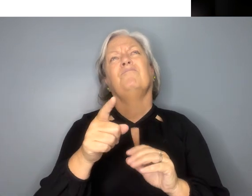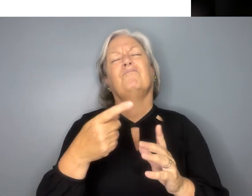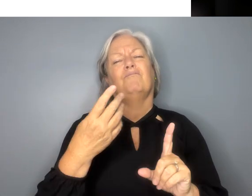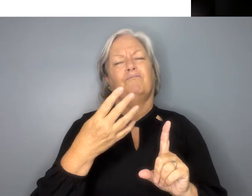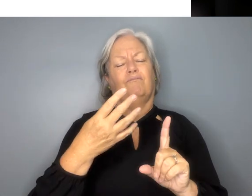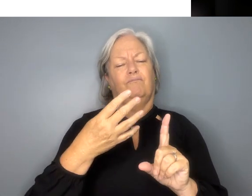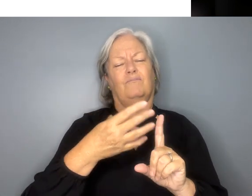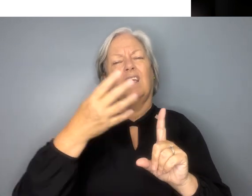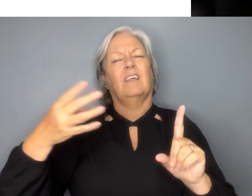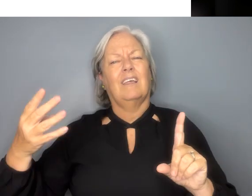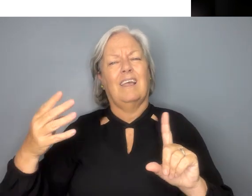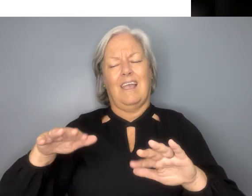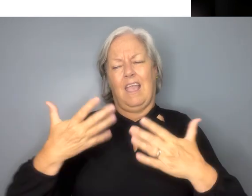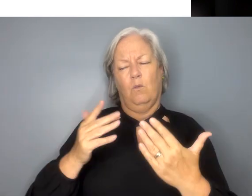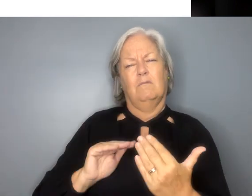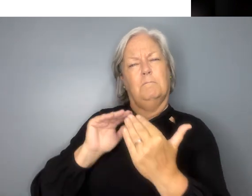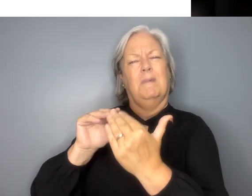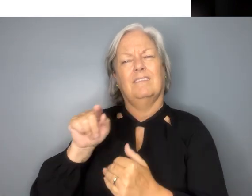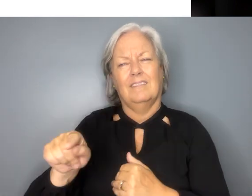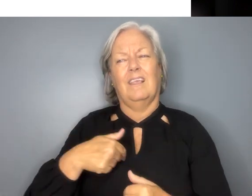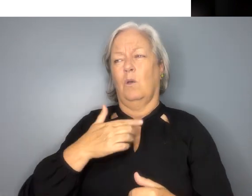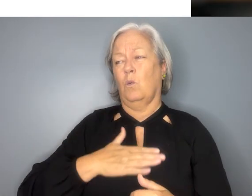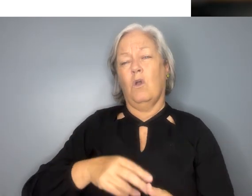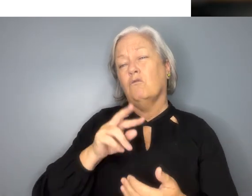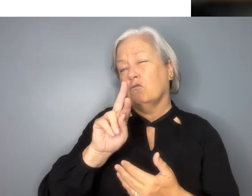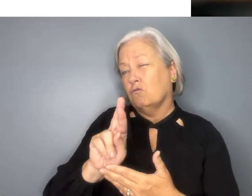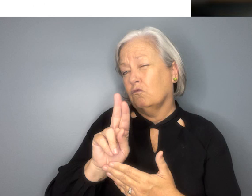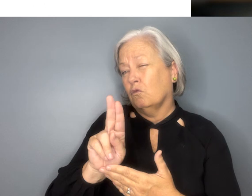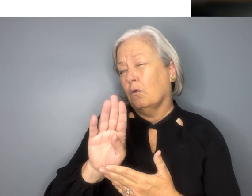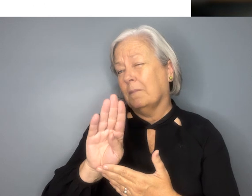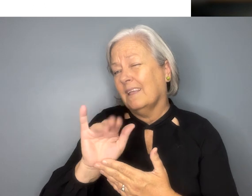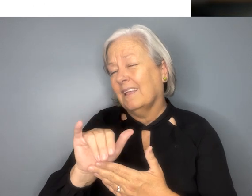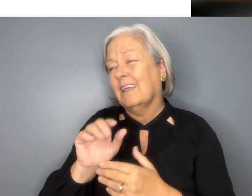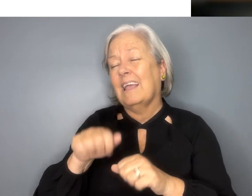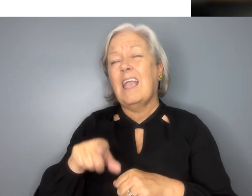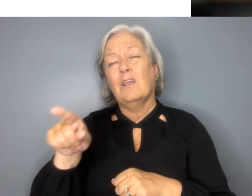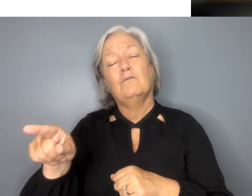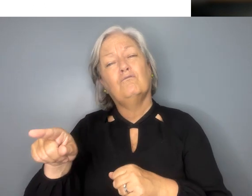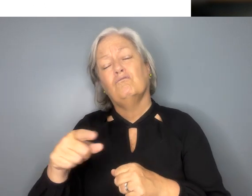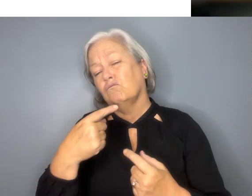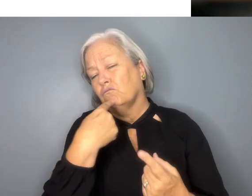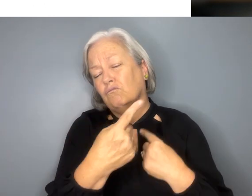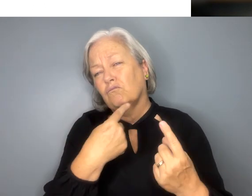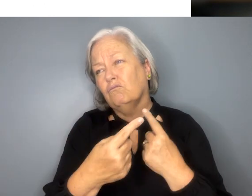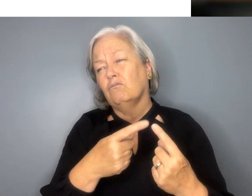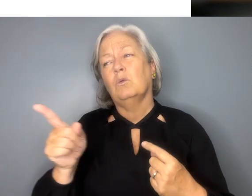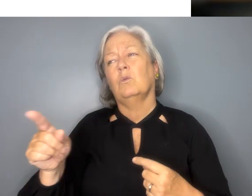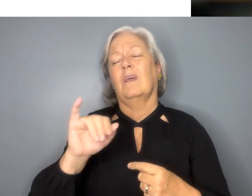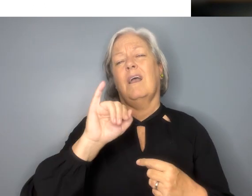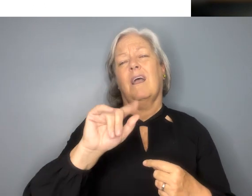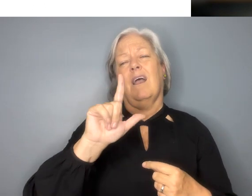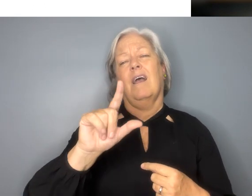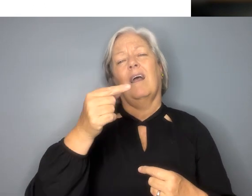for LGBTQI people are being met? And so to answer that question, I might throw to Ruby, and I might ask if you can reflect on your experience as